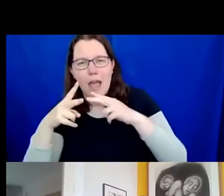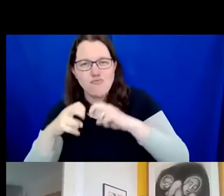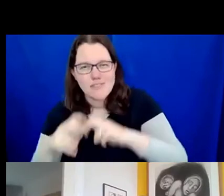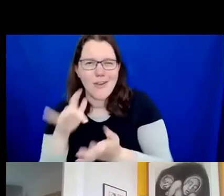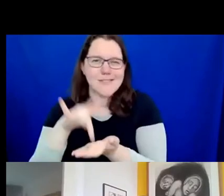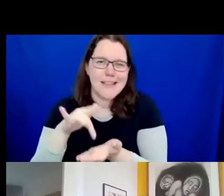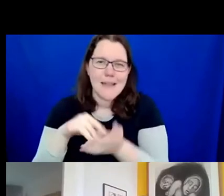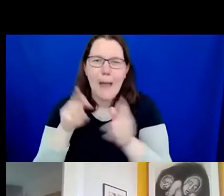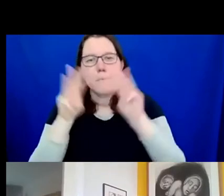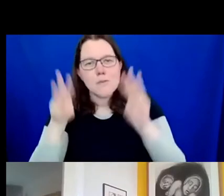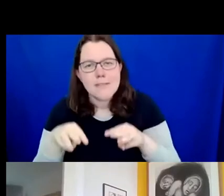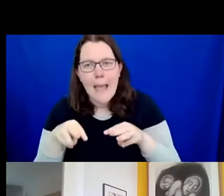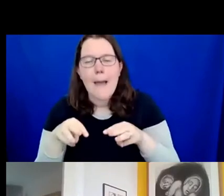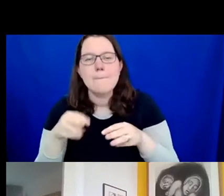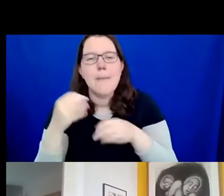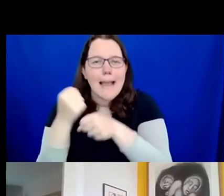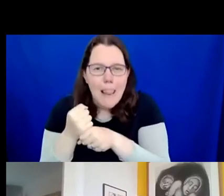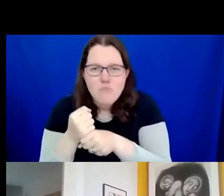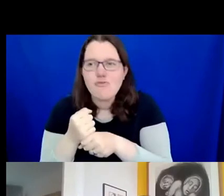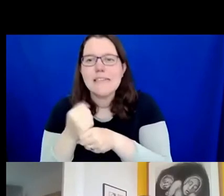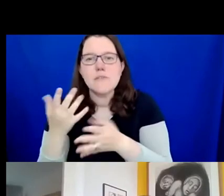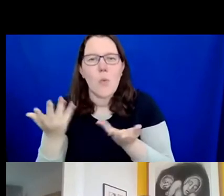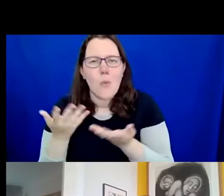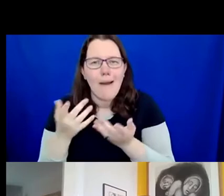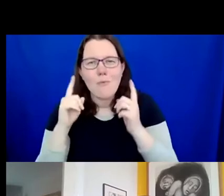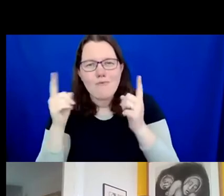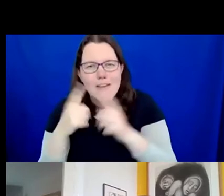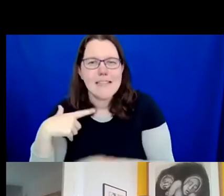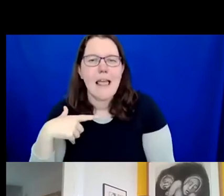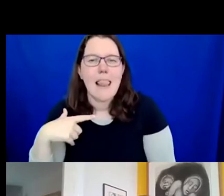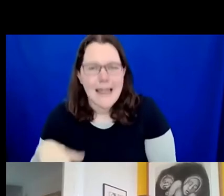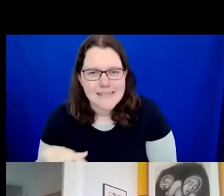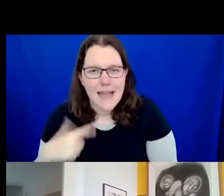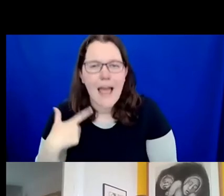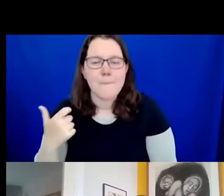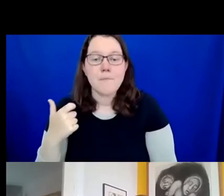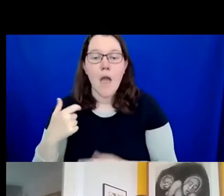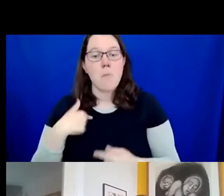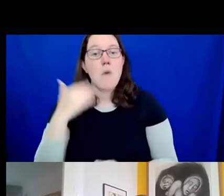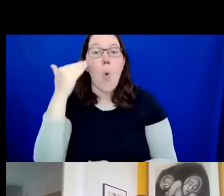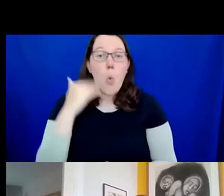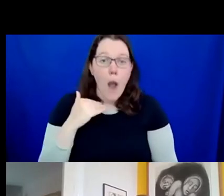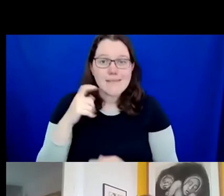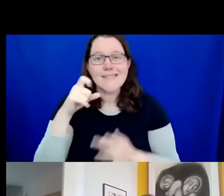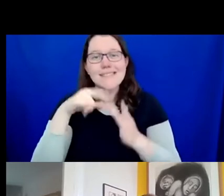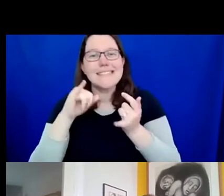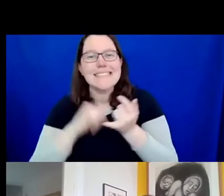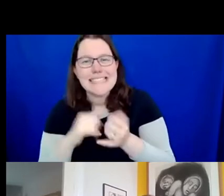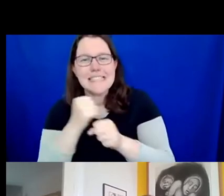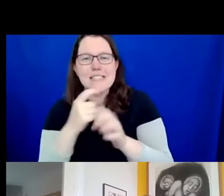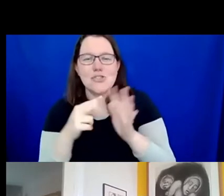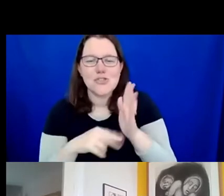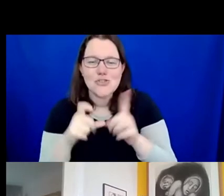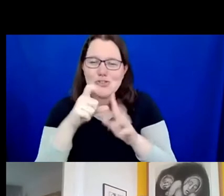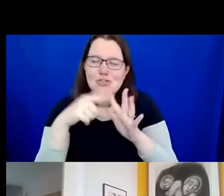Galleries at the University of Leicester. I'm a white cisgender man in my mid-50s, and I'm joining you